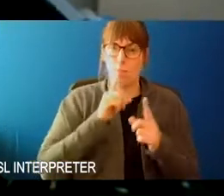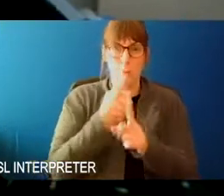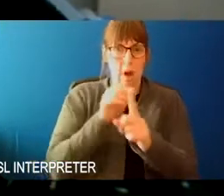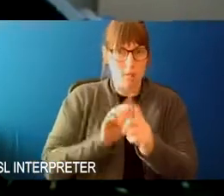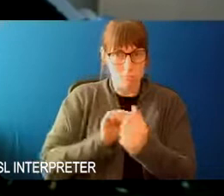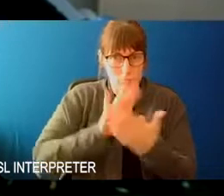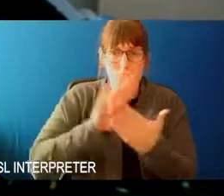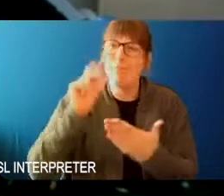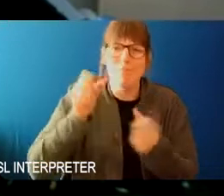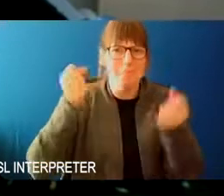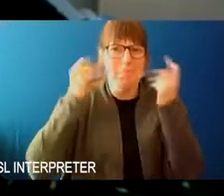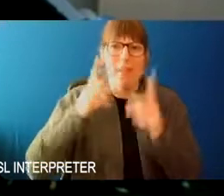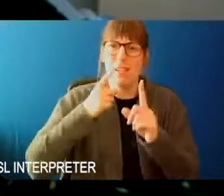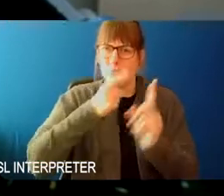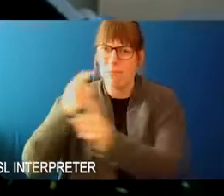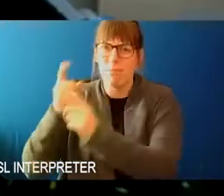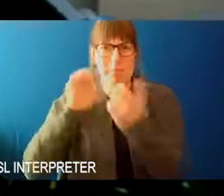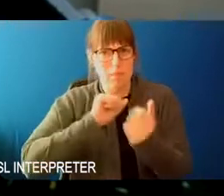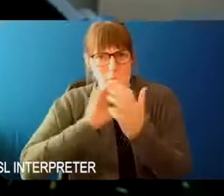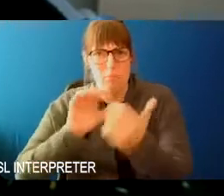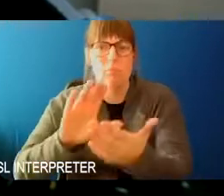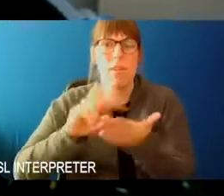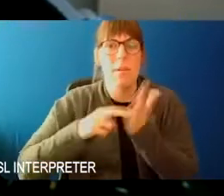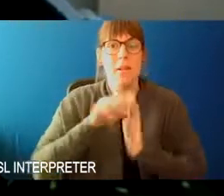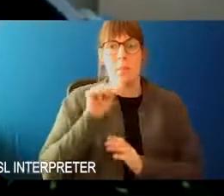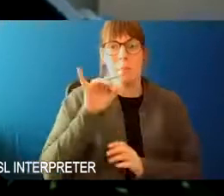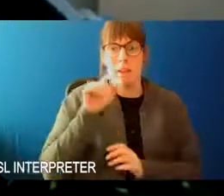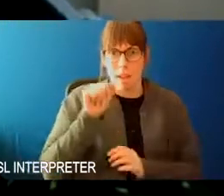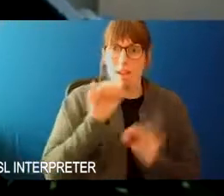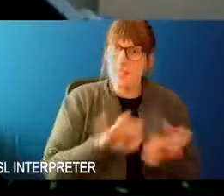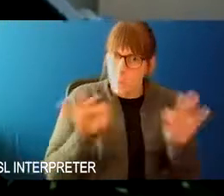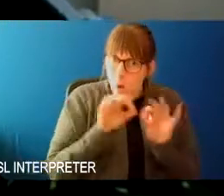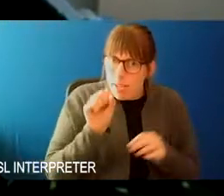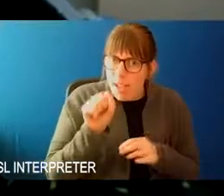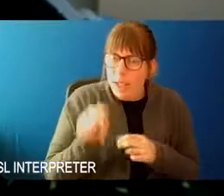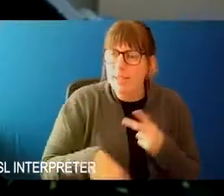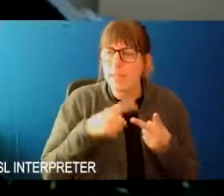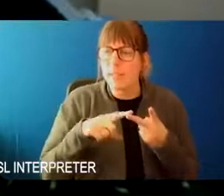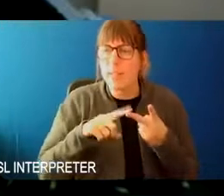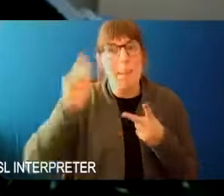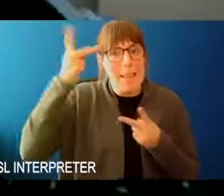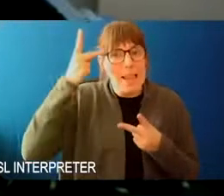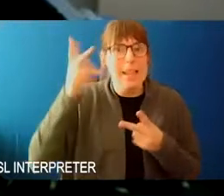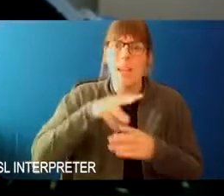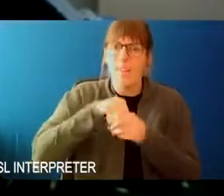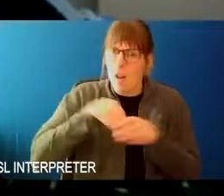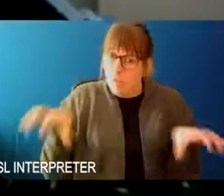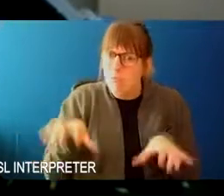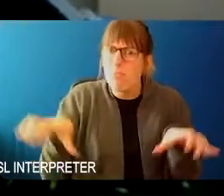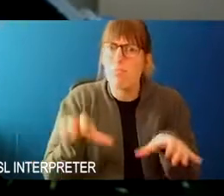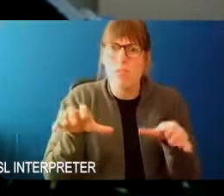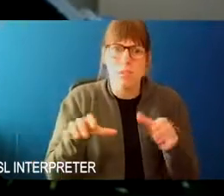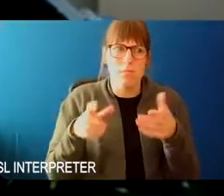full range of action to get to our goals. So we need to use the media, that's very important. We need to